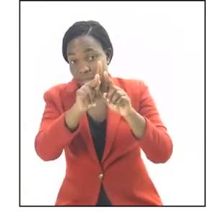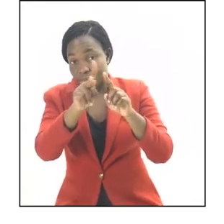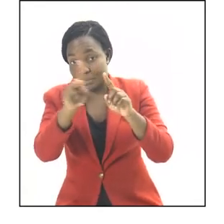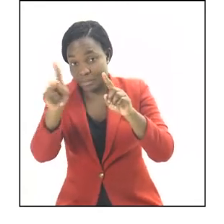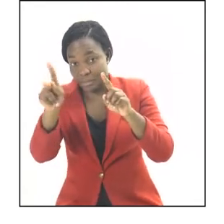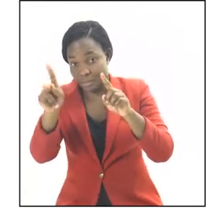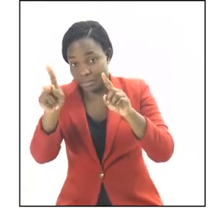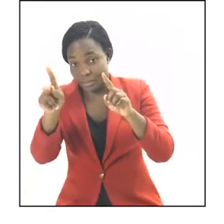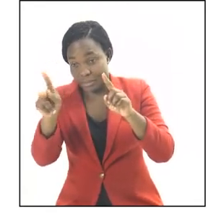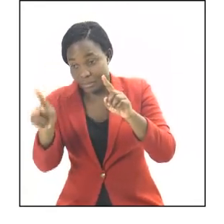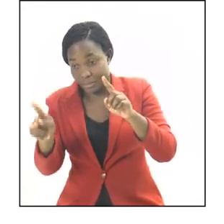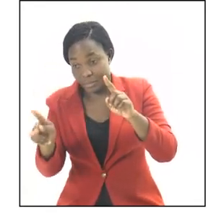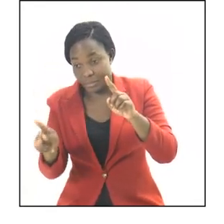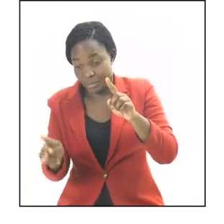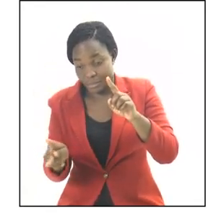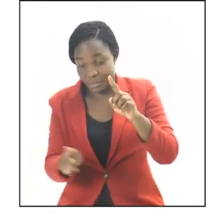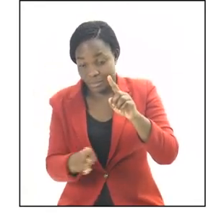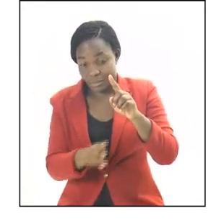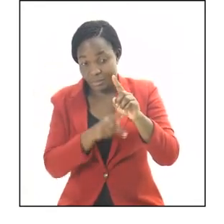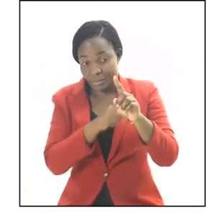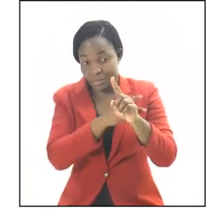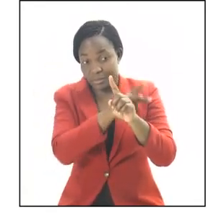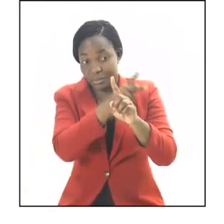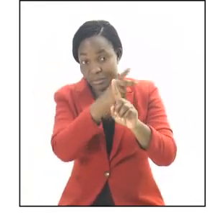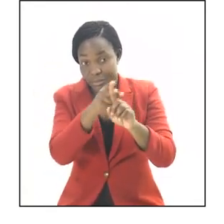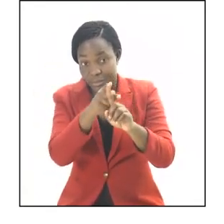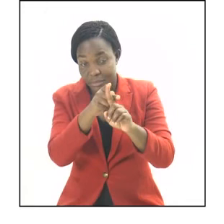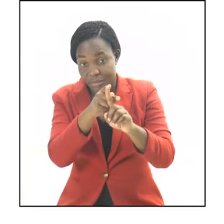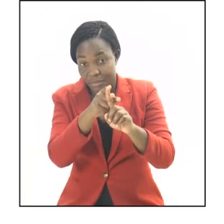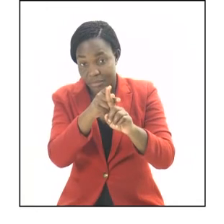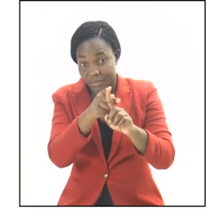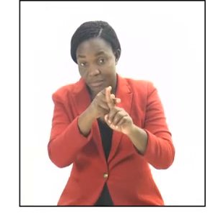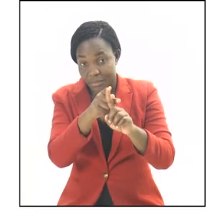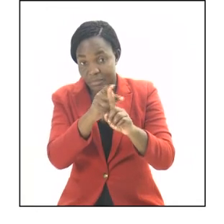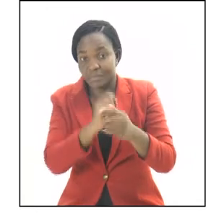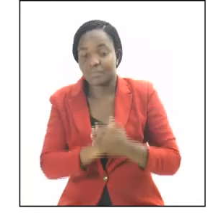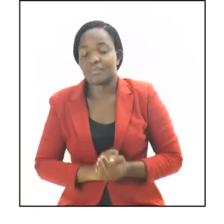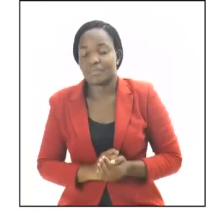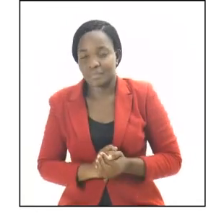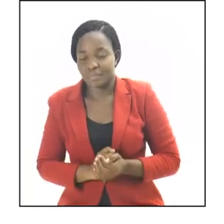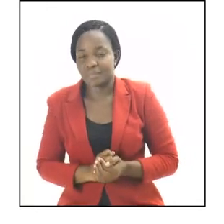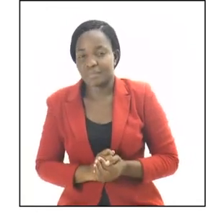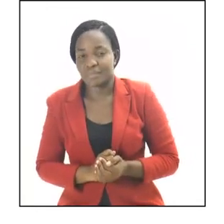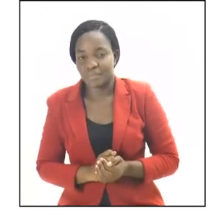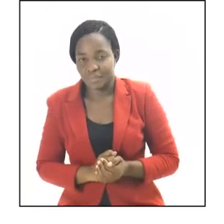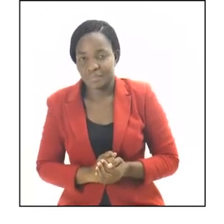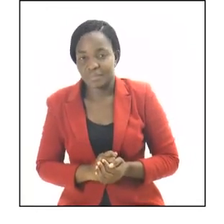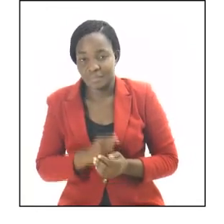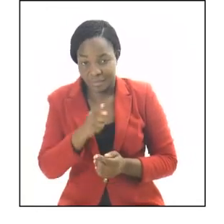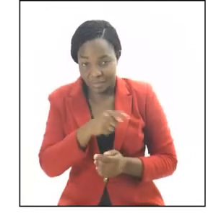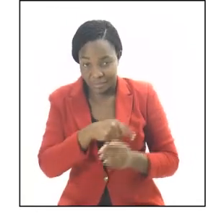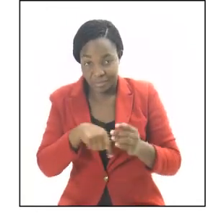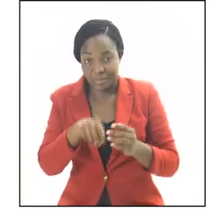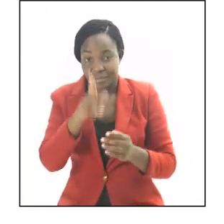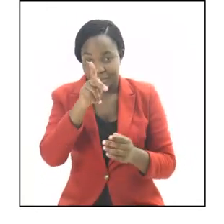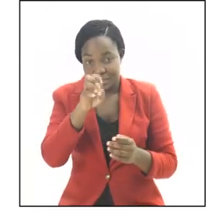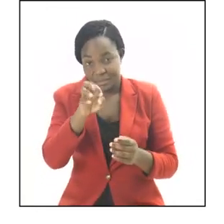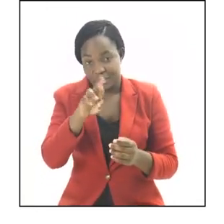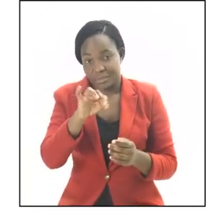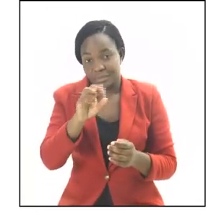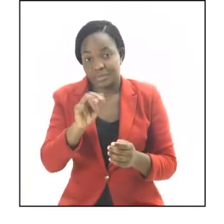clockwise direction back to where we started, the full distance we would cover is the perimeter.